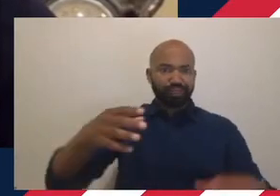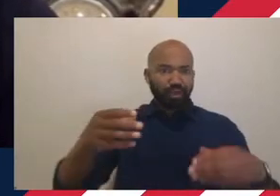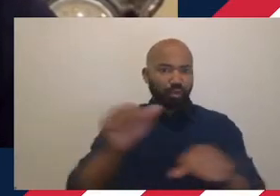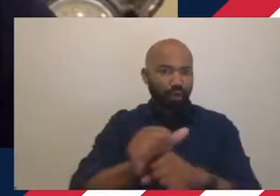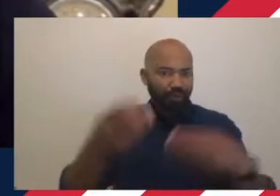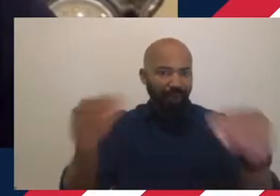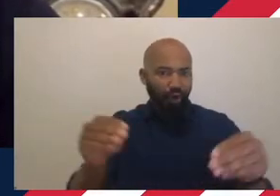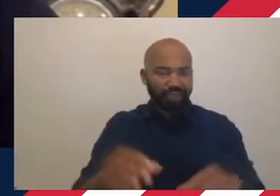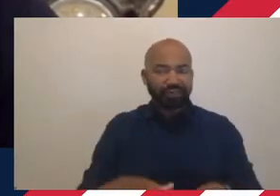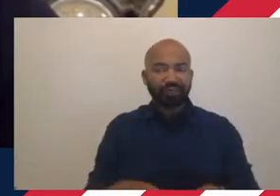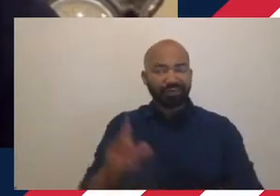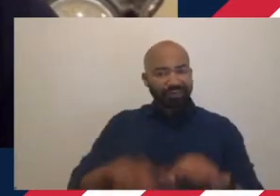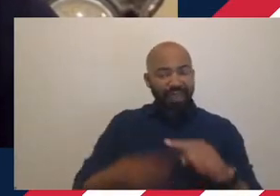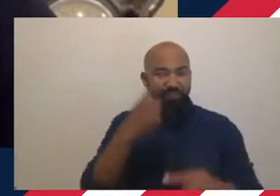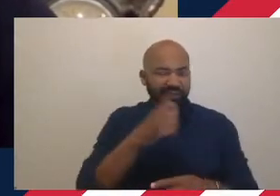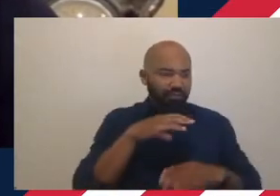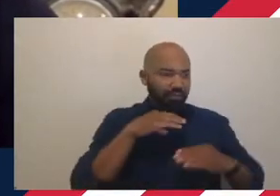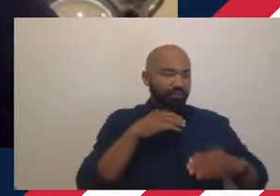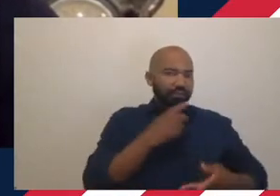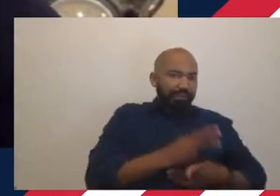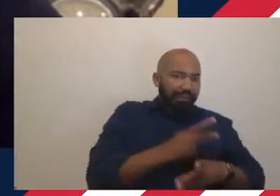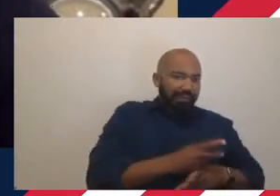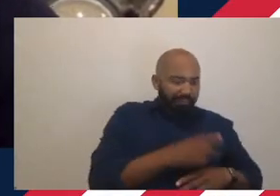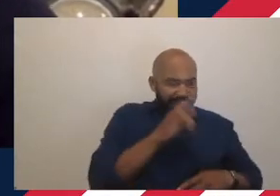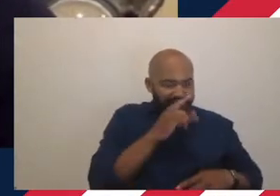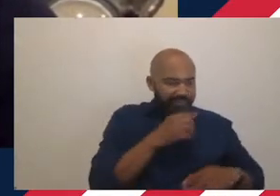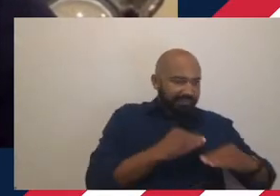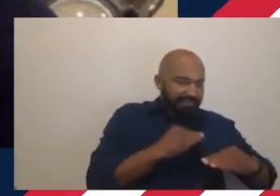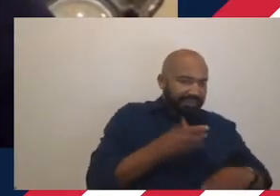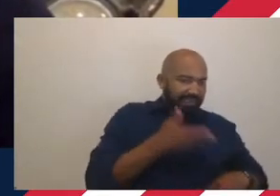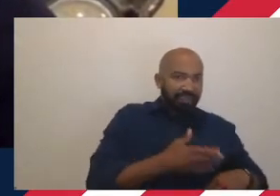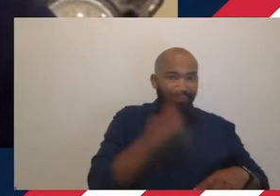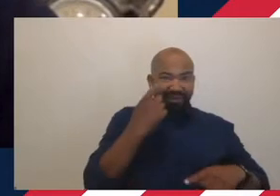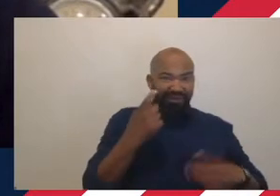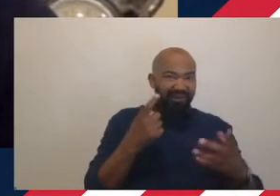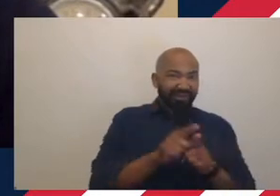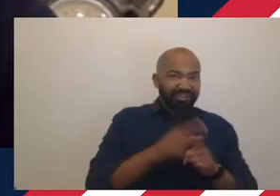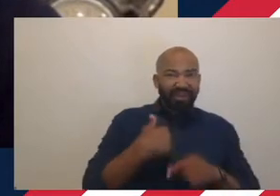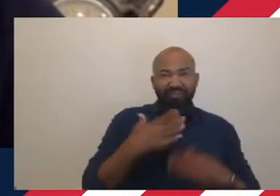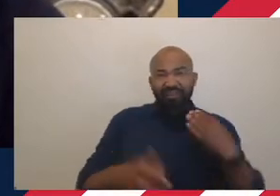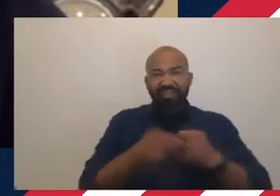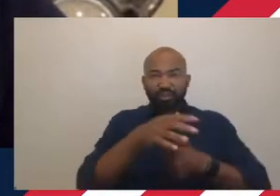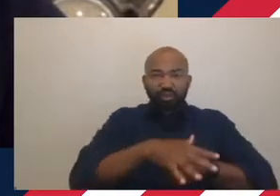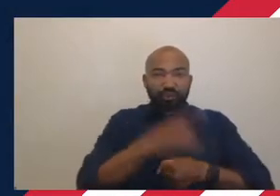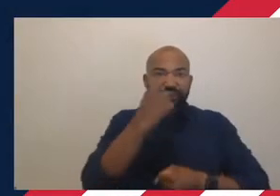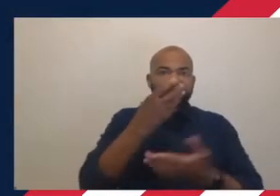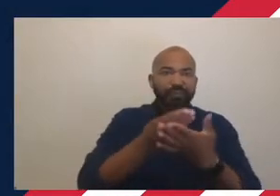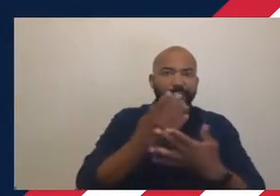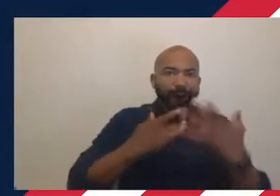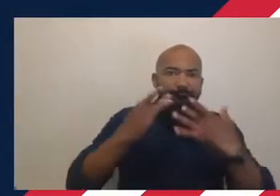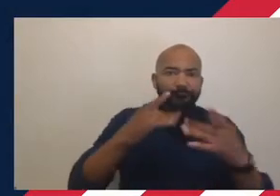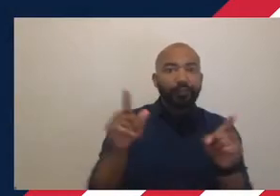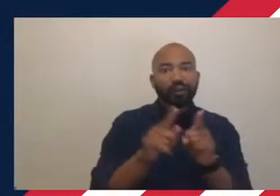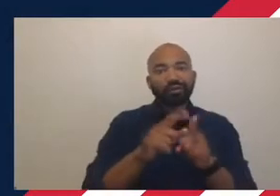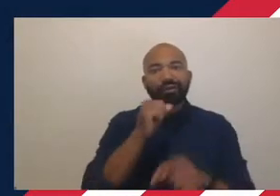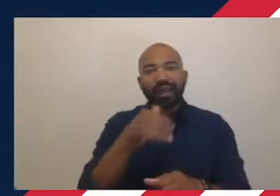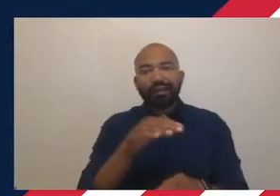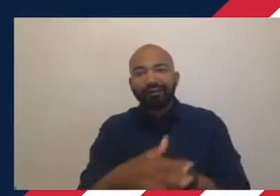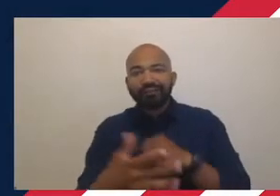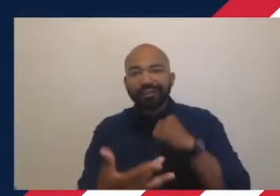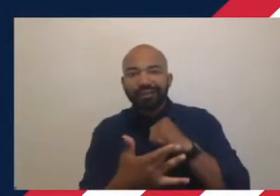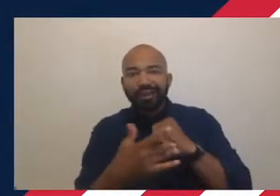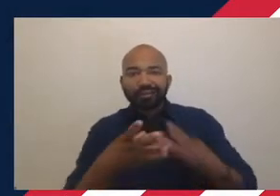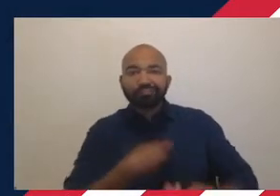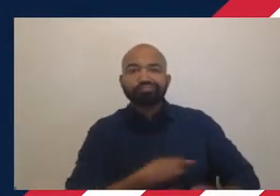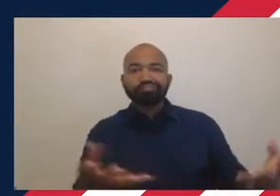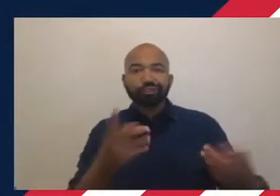and disparities, given technology isn't equitably distributed in all of our communities. Exactly. It is